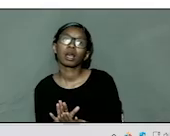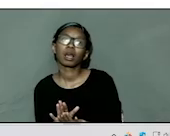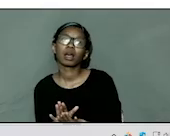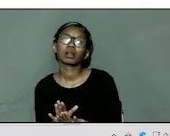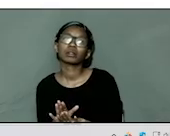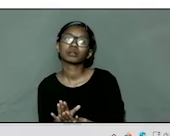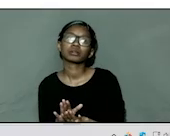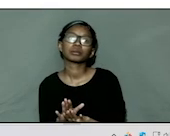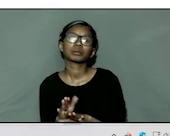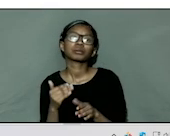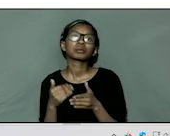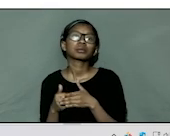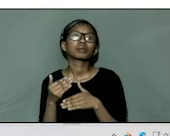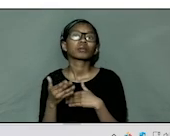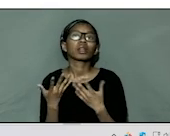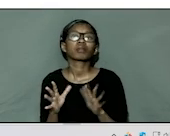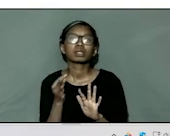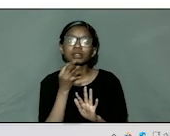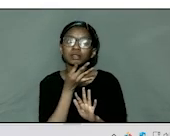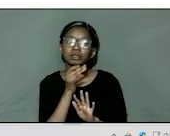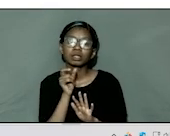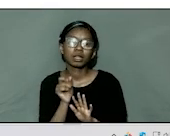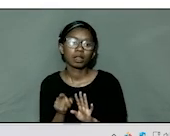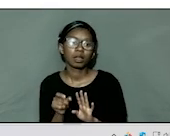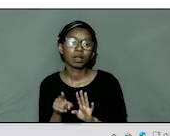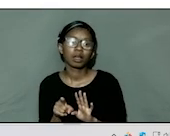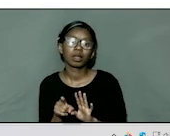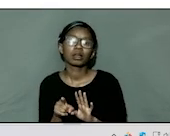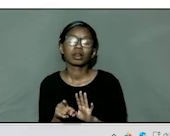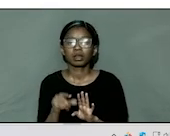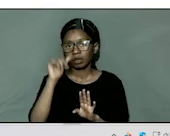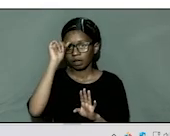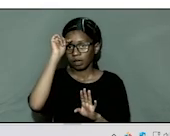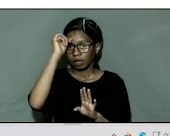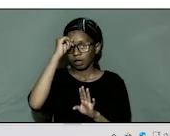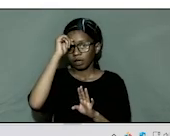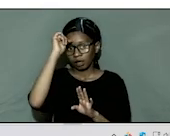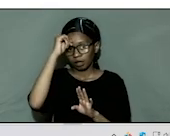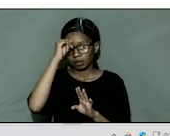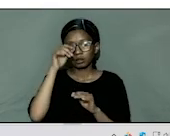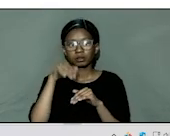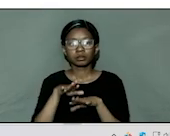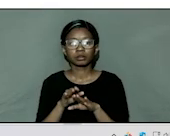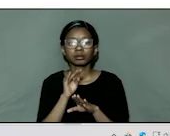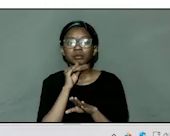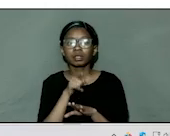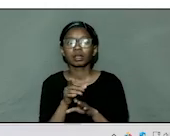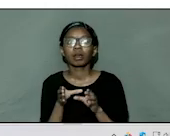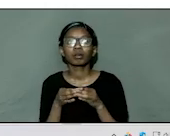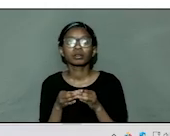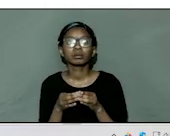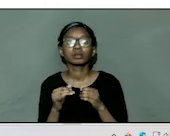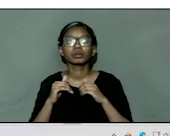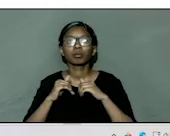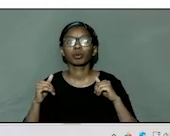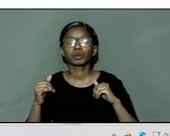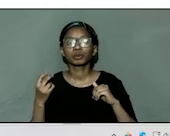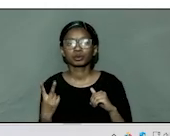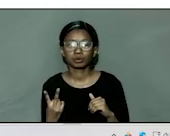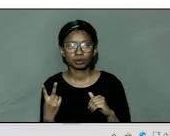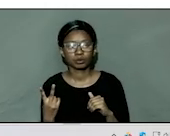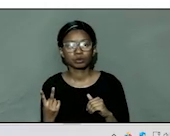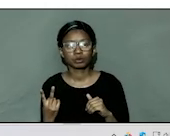Then after stating that it is the Indian Ocean, then the population splits into two. Then